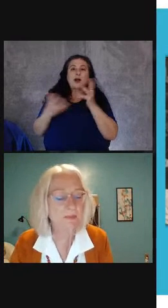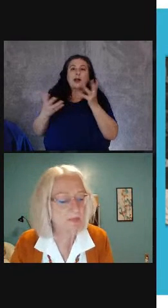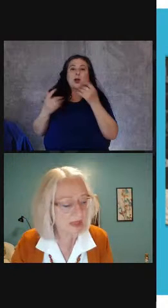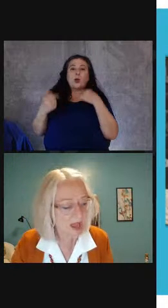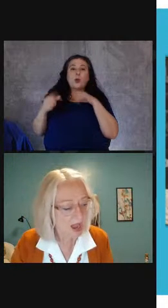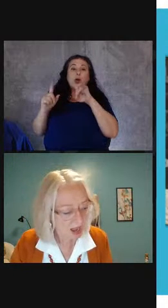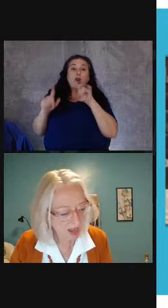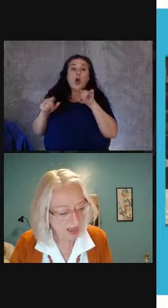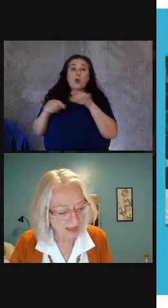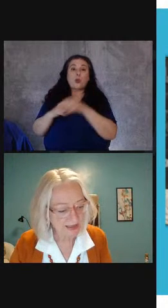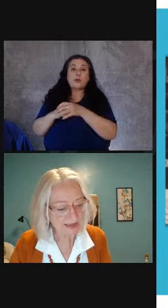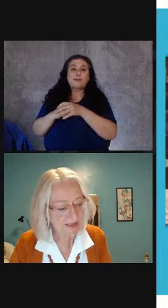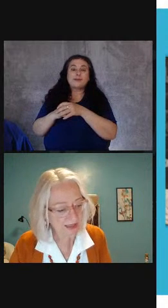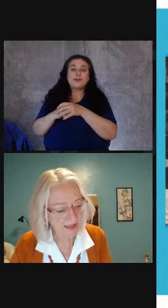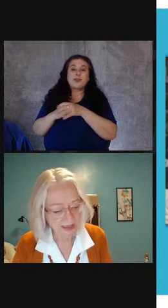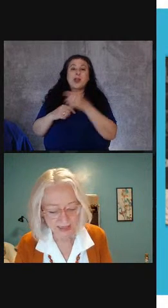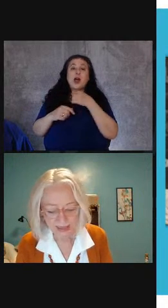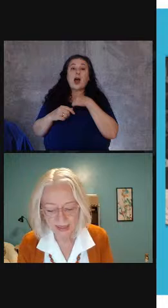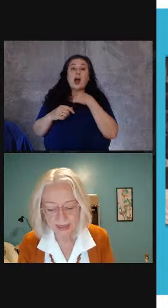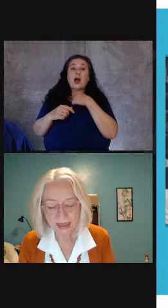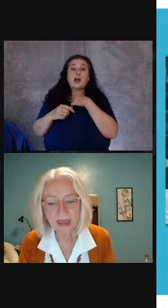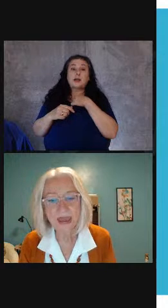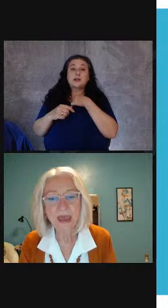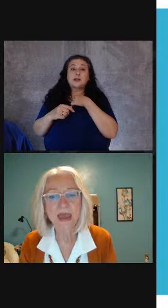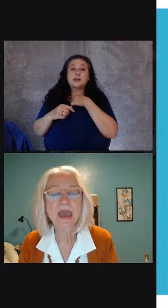go. I